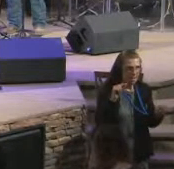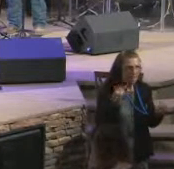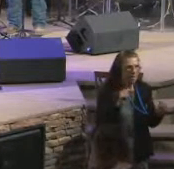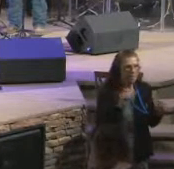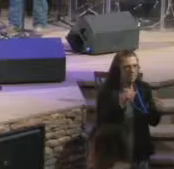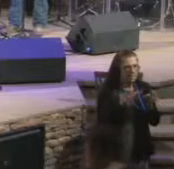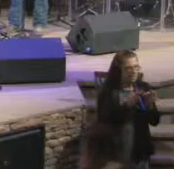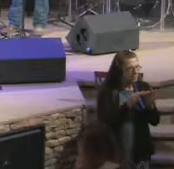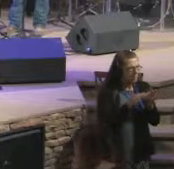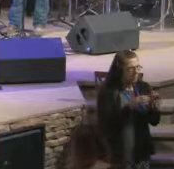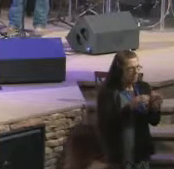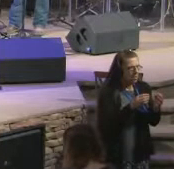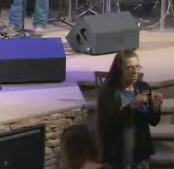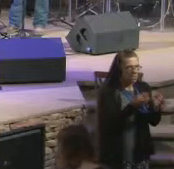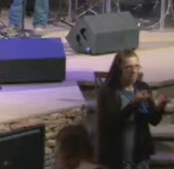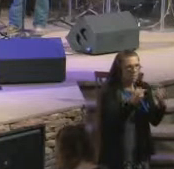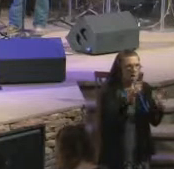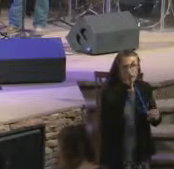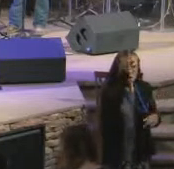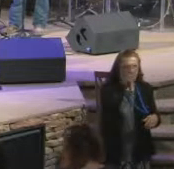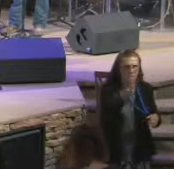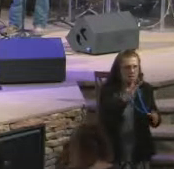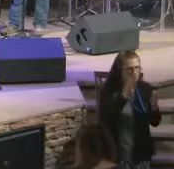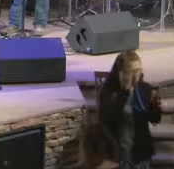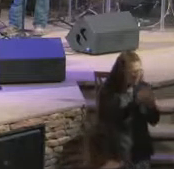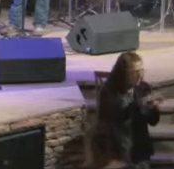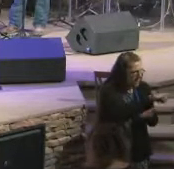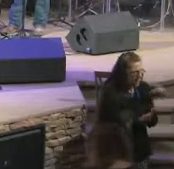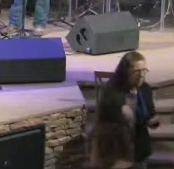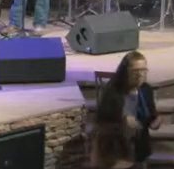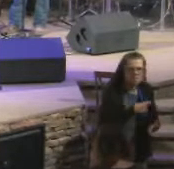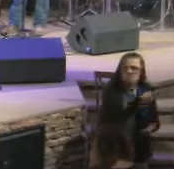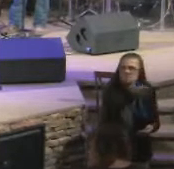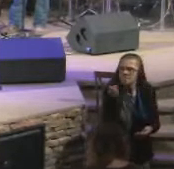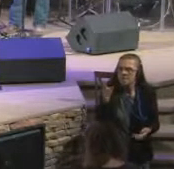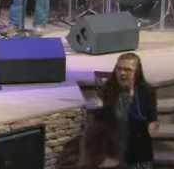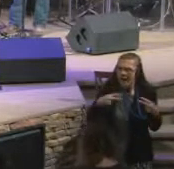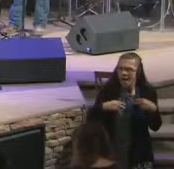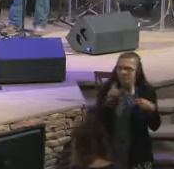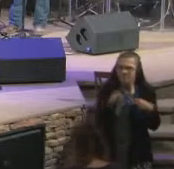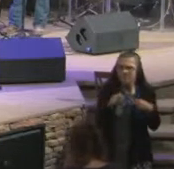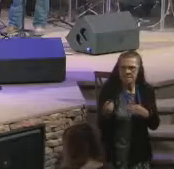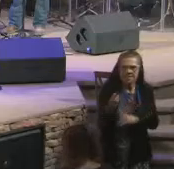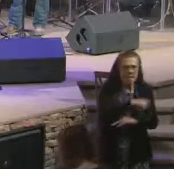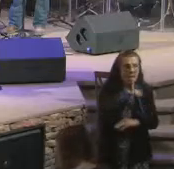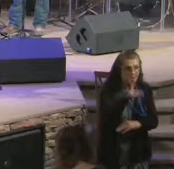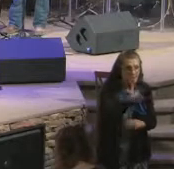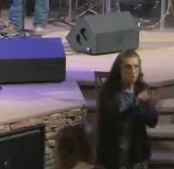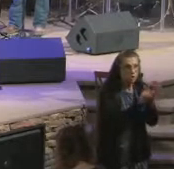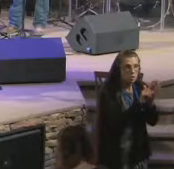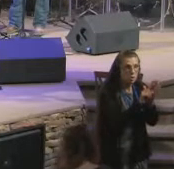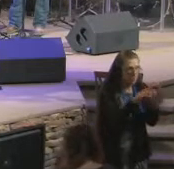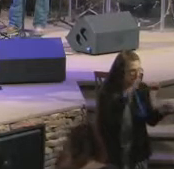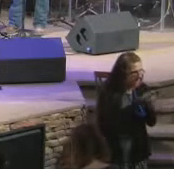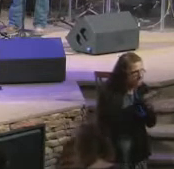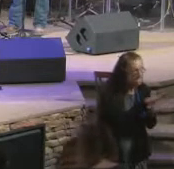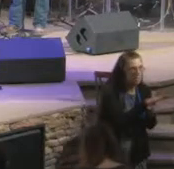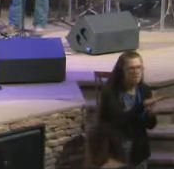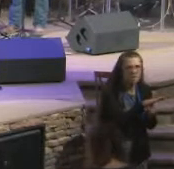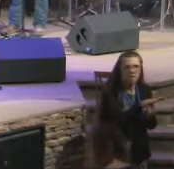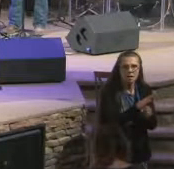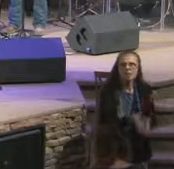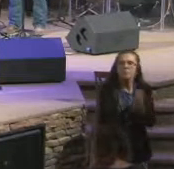saying somebody, God's stopping everything to say somebody has a need today, and this is your moment to get it filled.